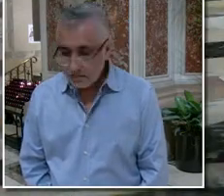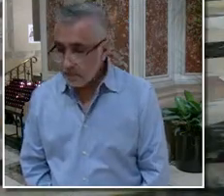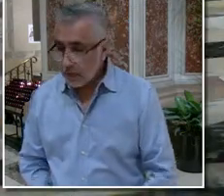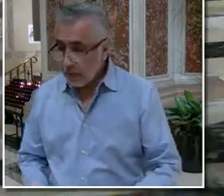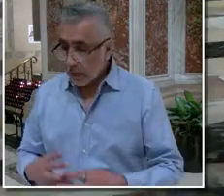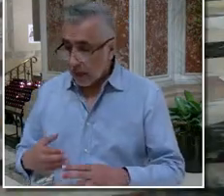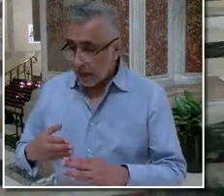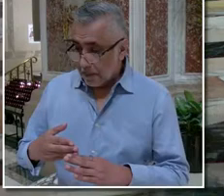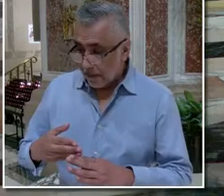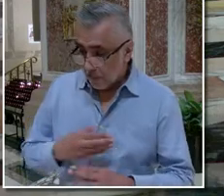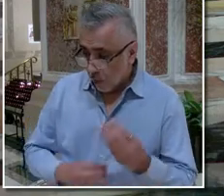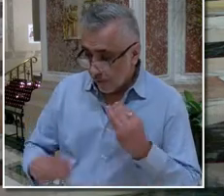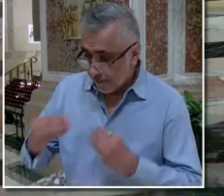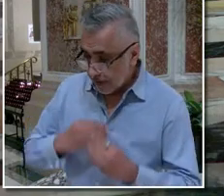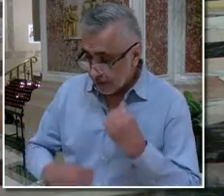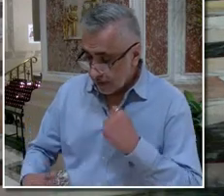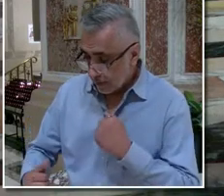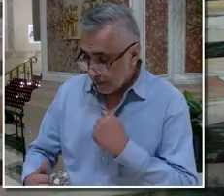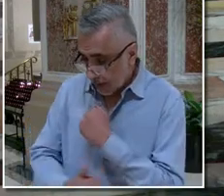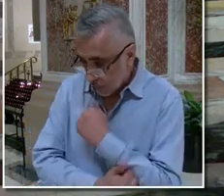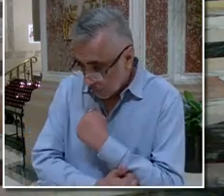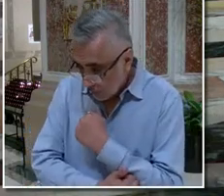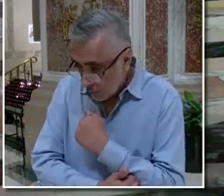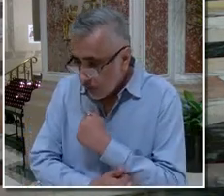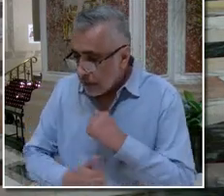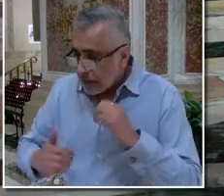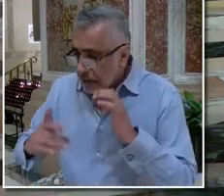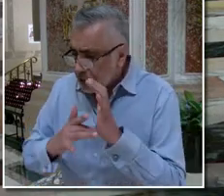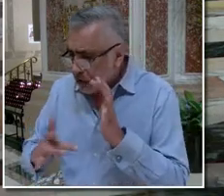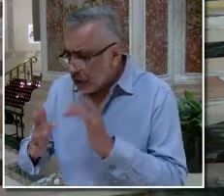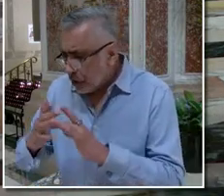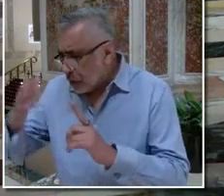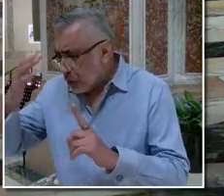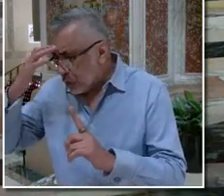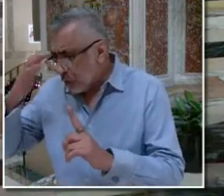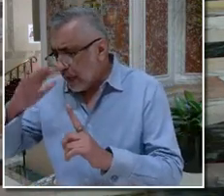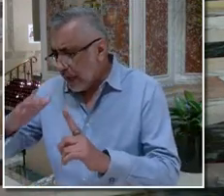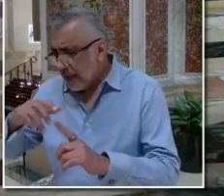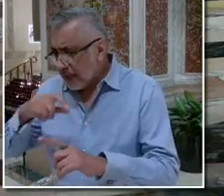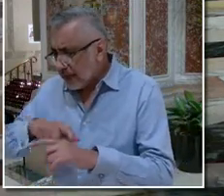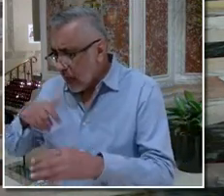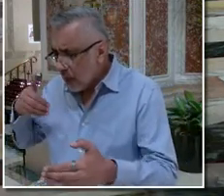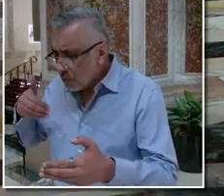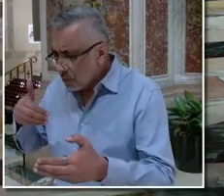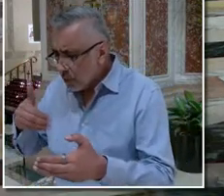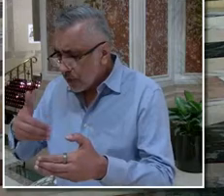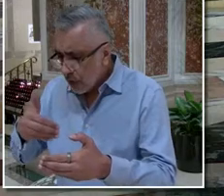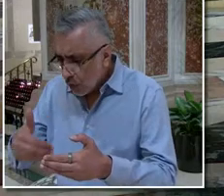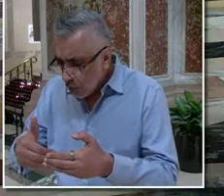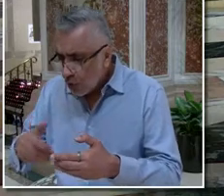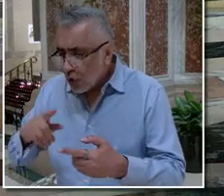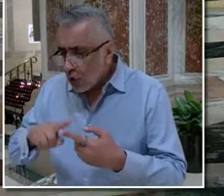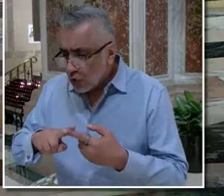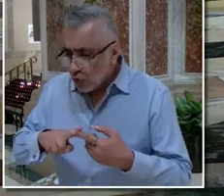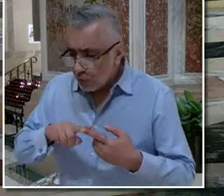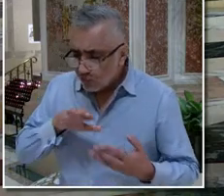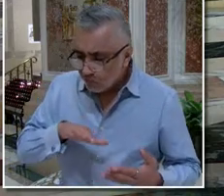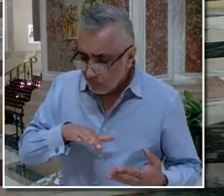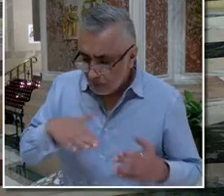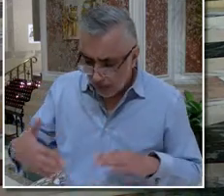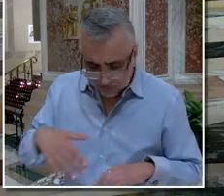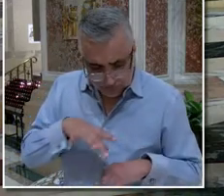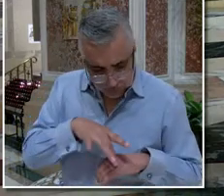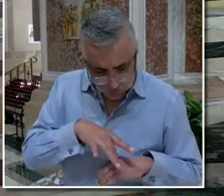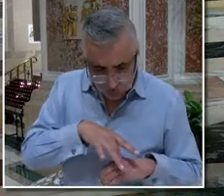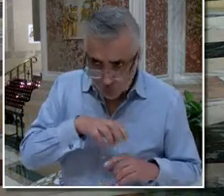Before the feast of Passover, Jesus knew that his hour had come to pass from this world to